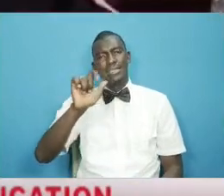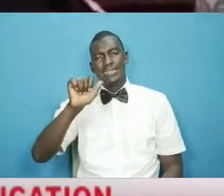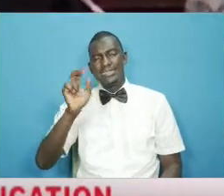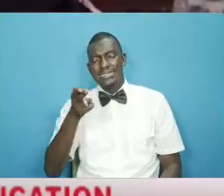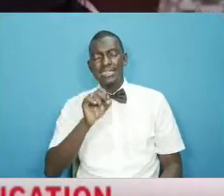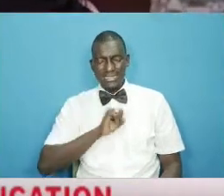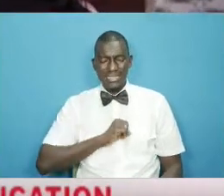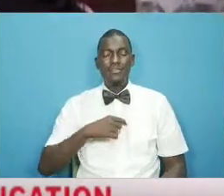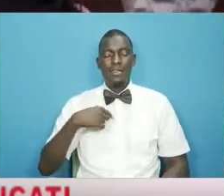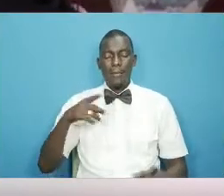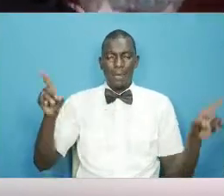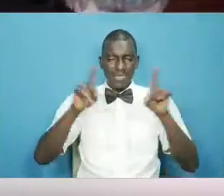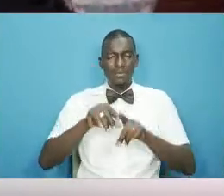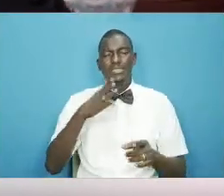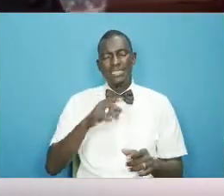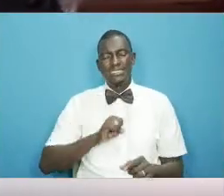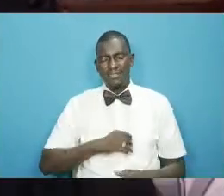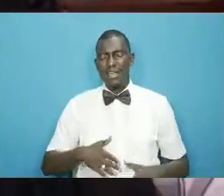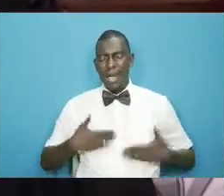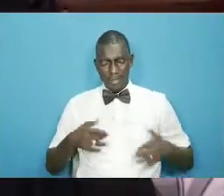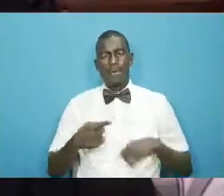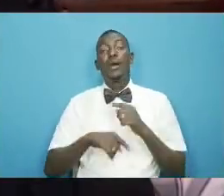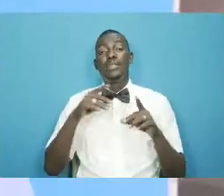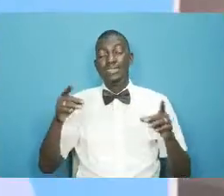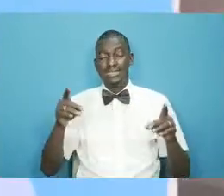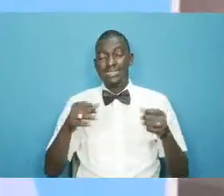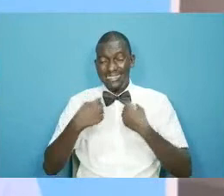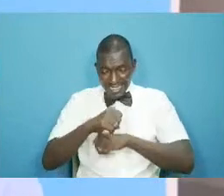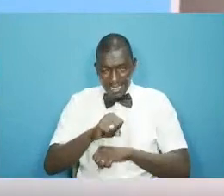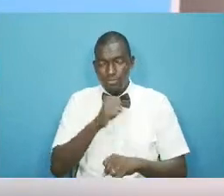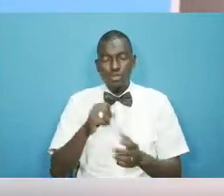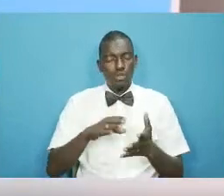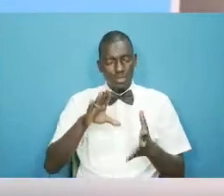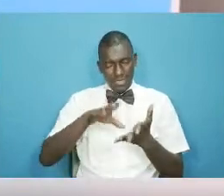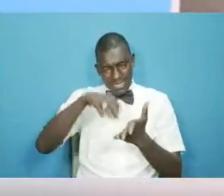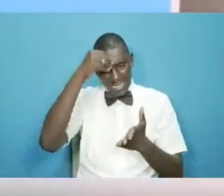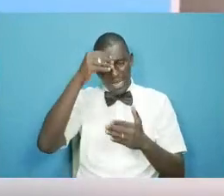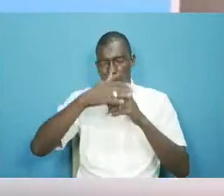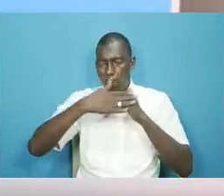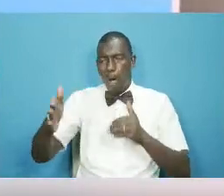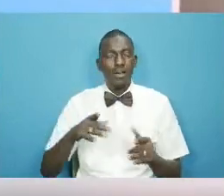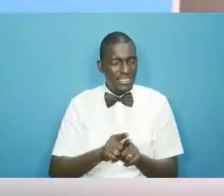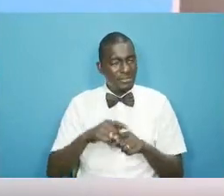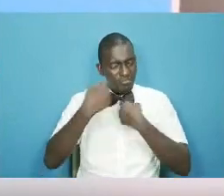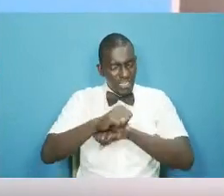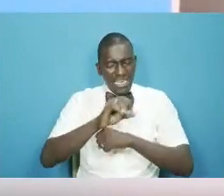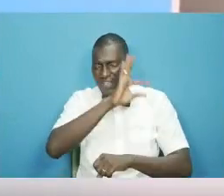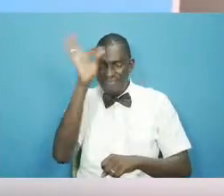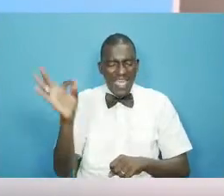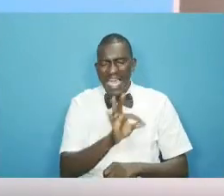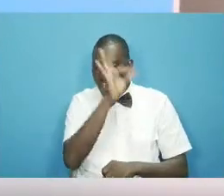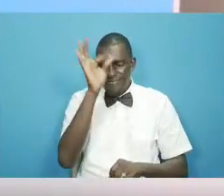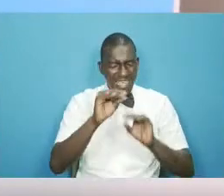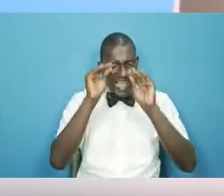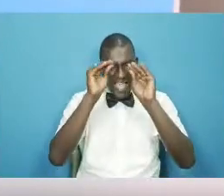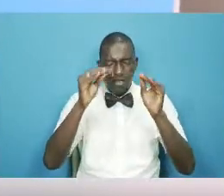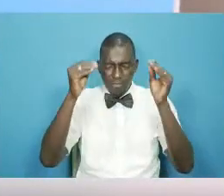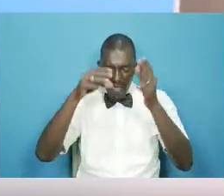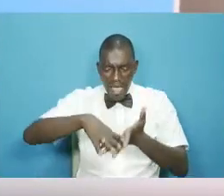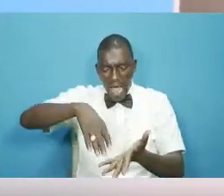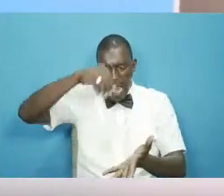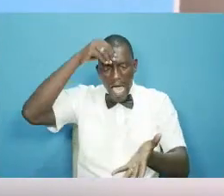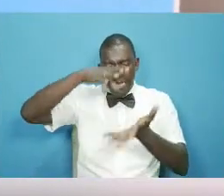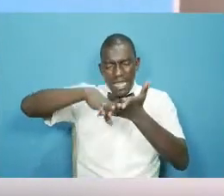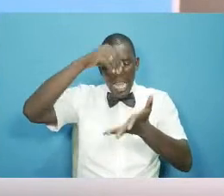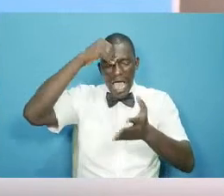with the training and hopes to gain more knowledge. The training is very educative, and I learned so